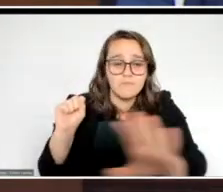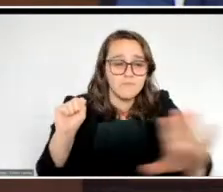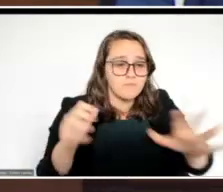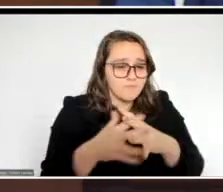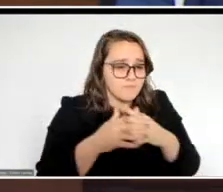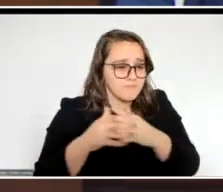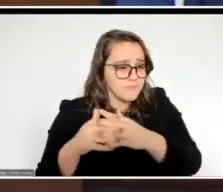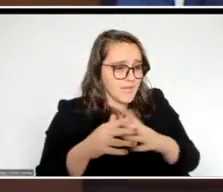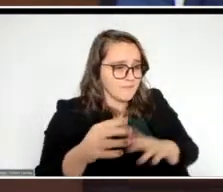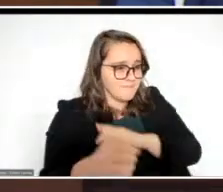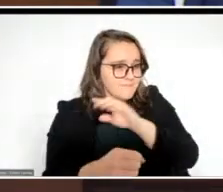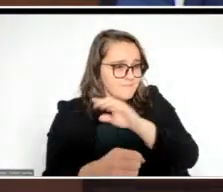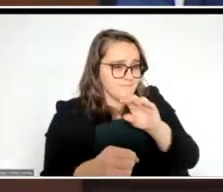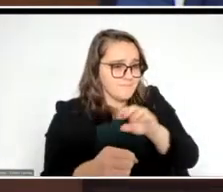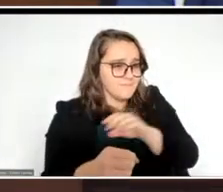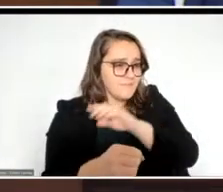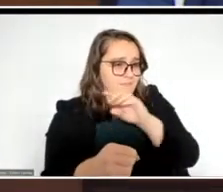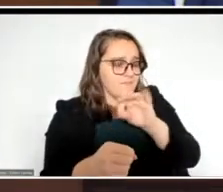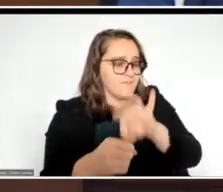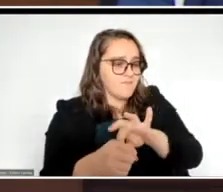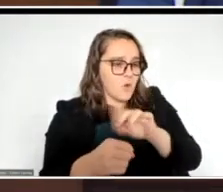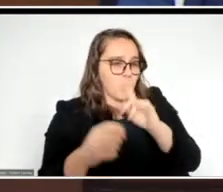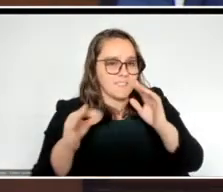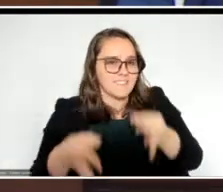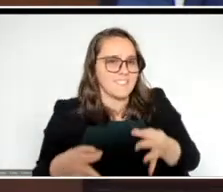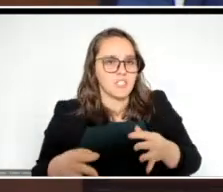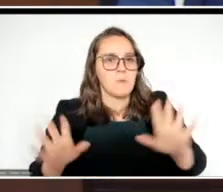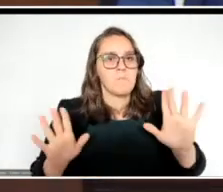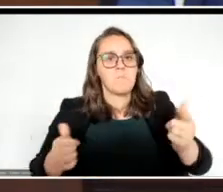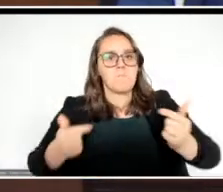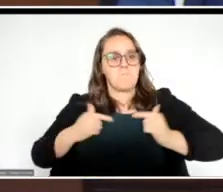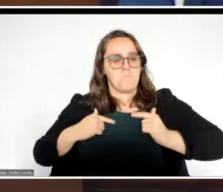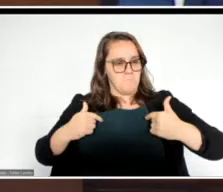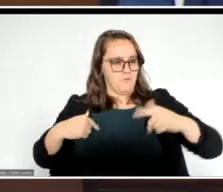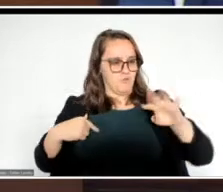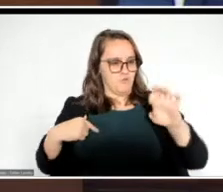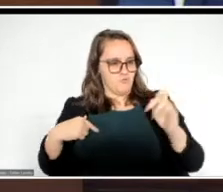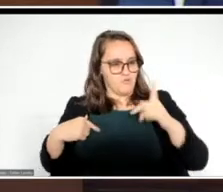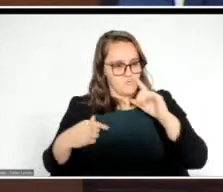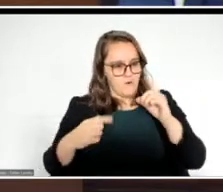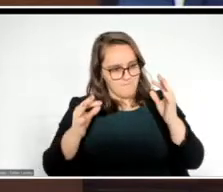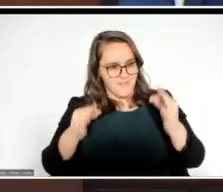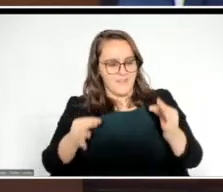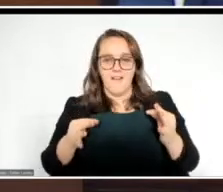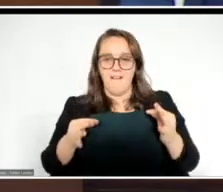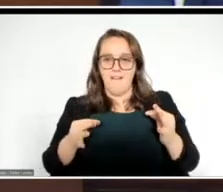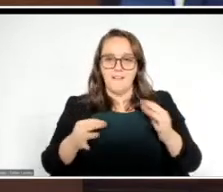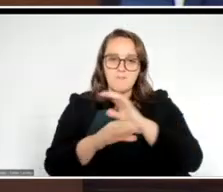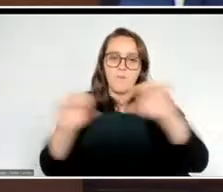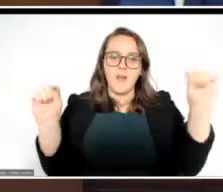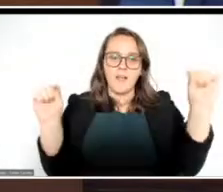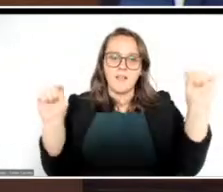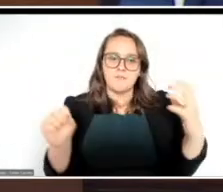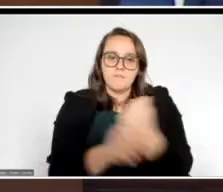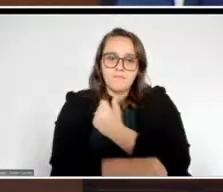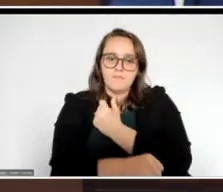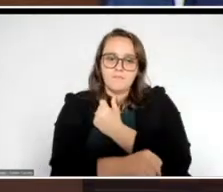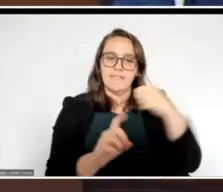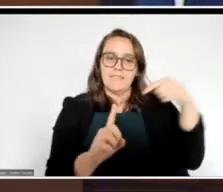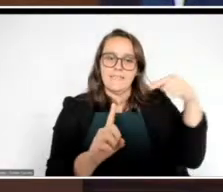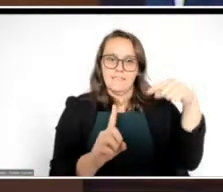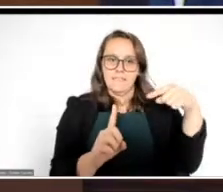power. He is the one person at the center of the story of what happened on January